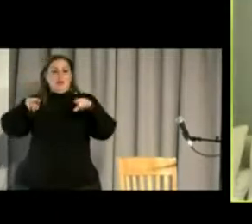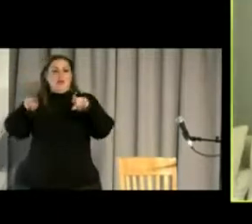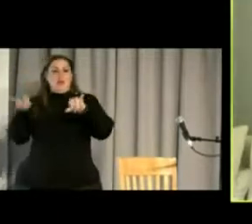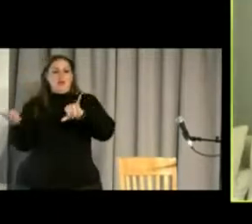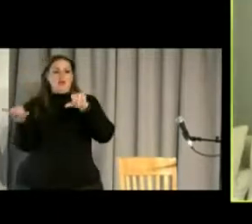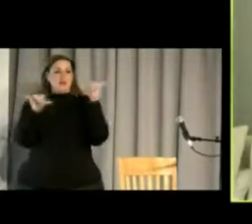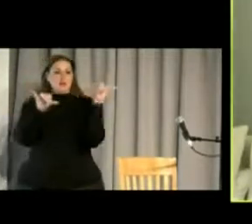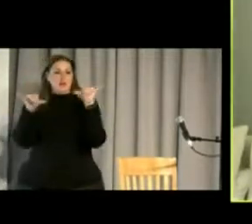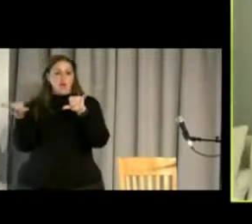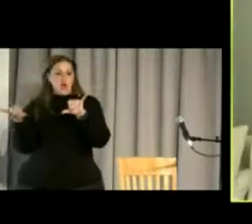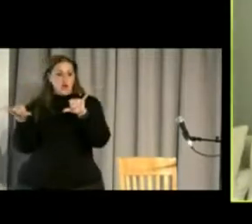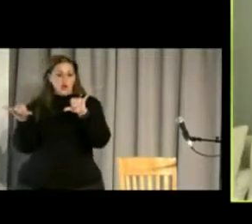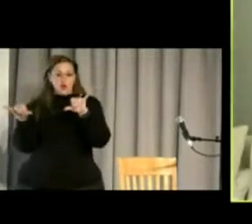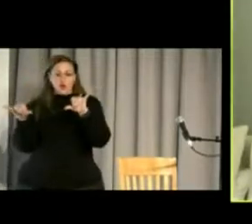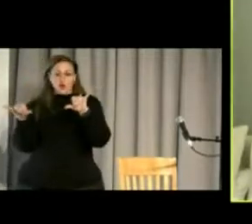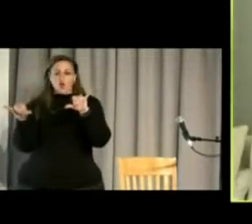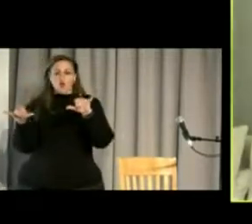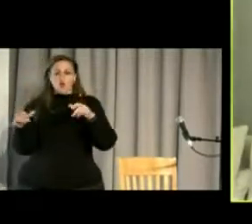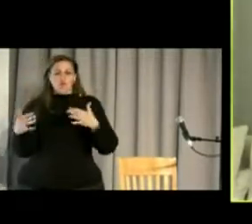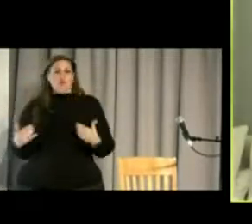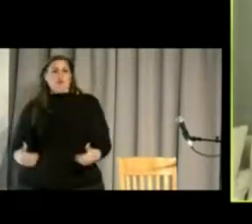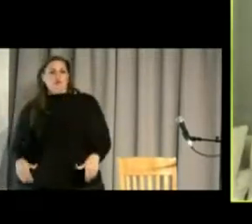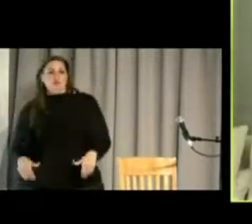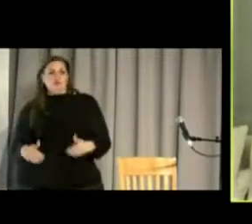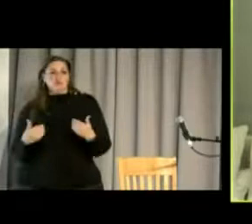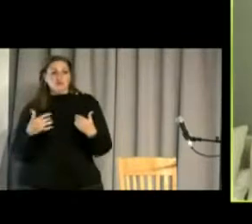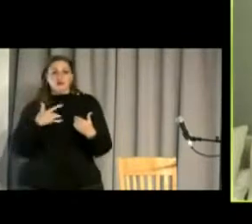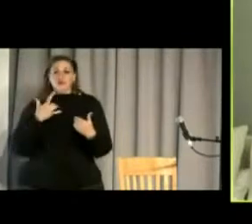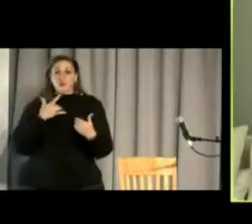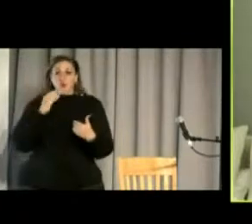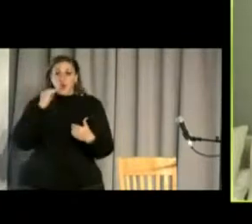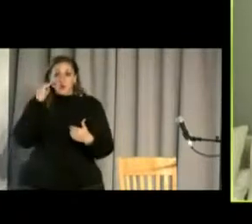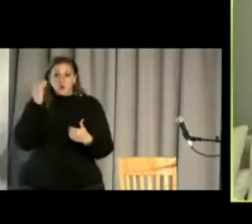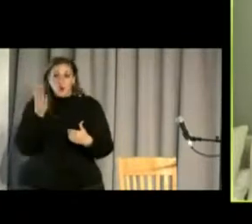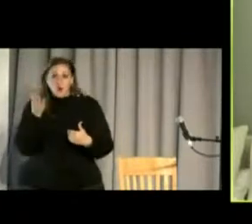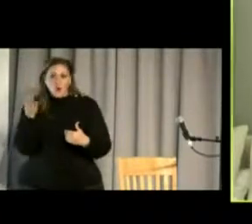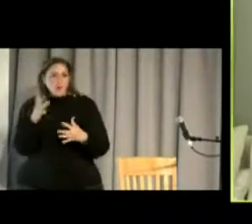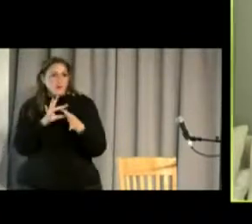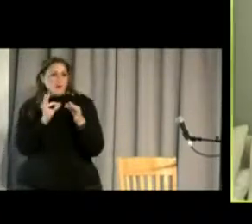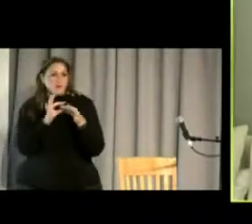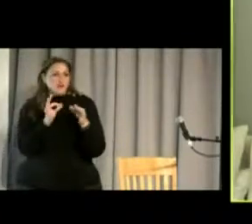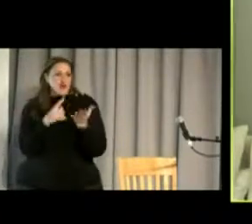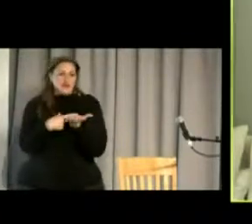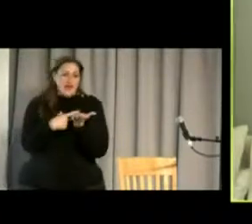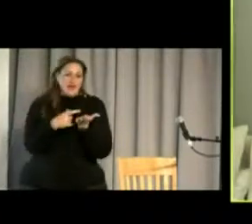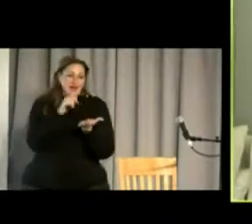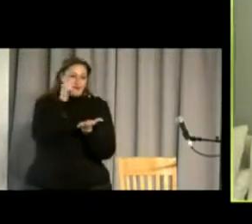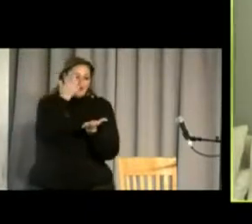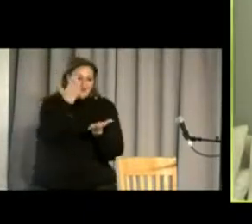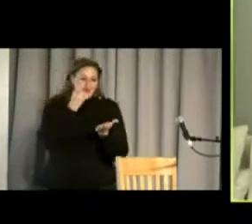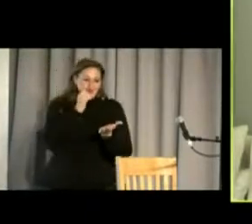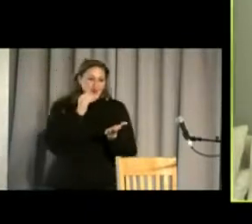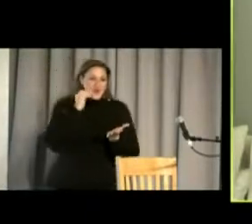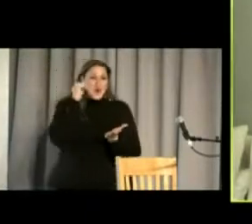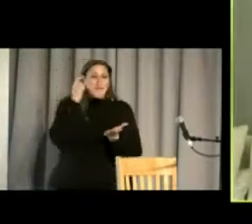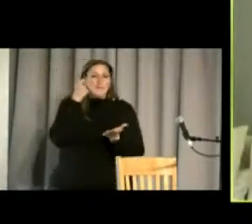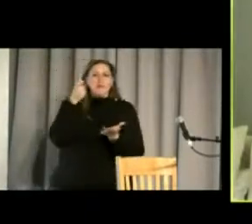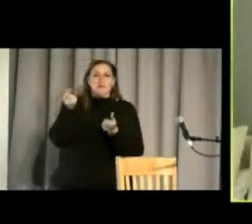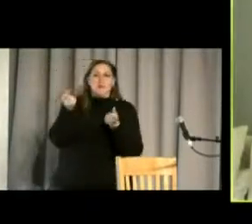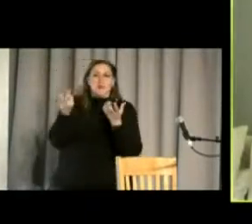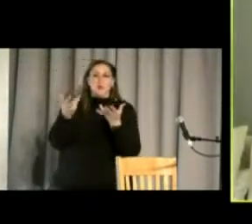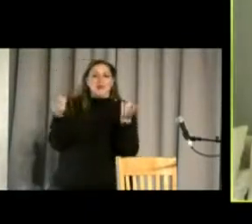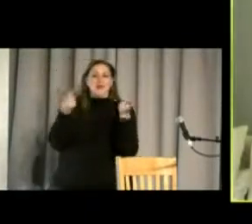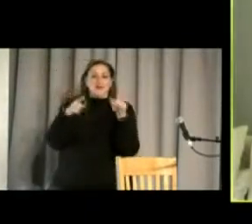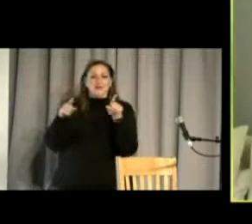just, I felt like I was at home literally until people started talking, right? And we had